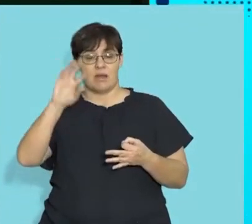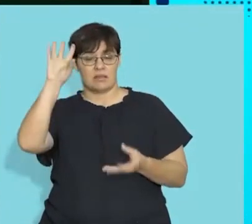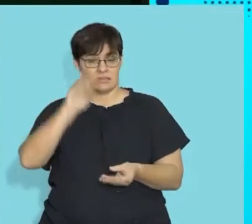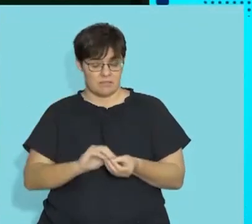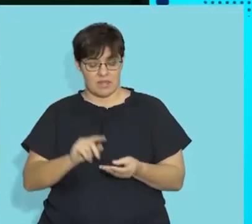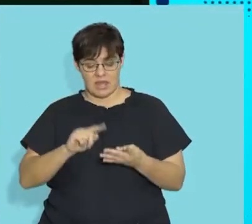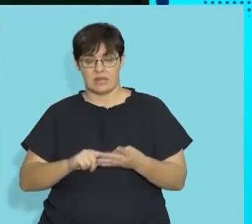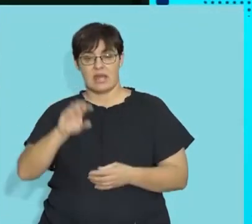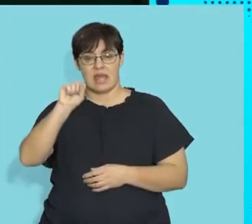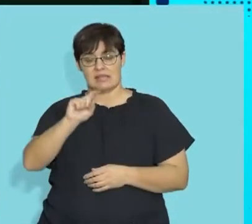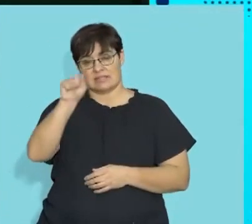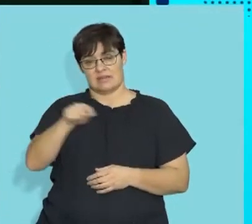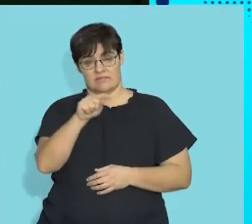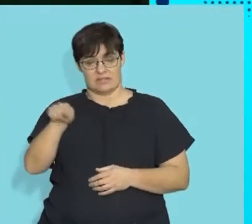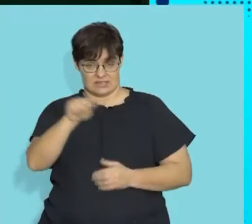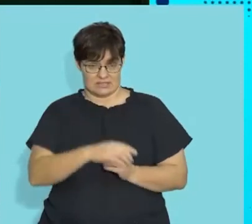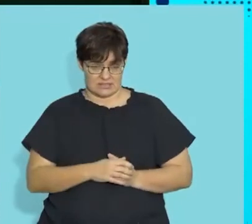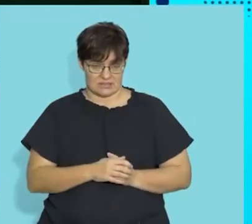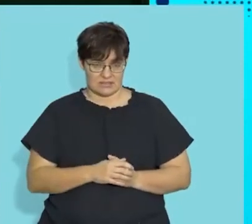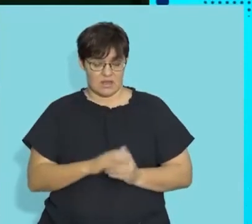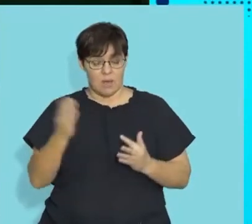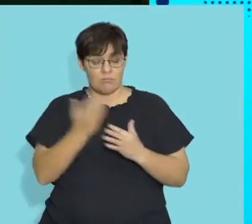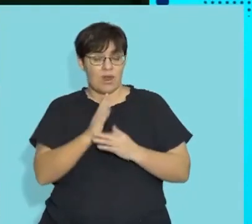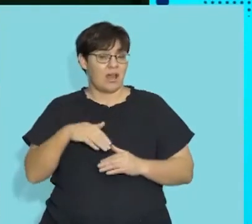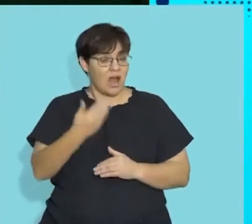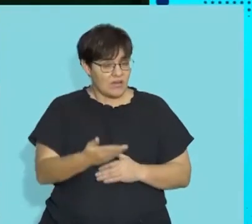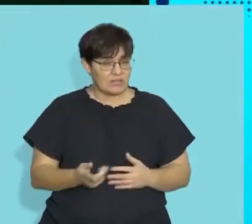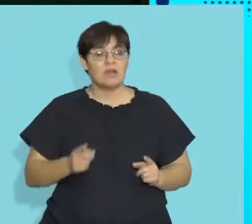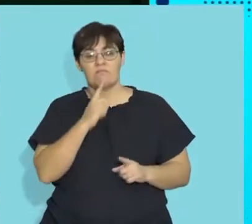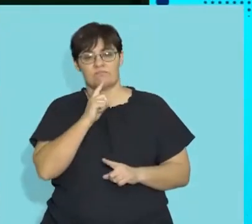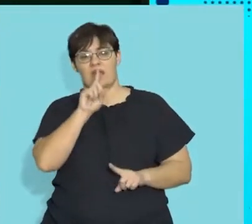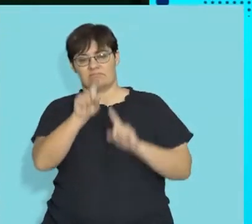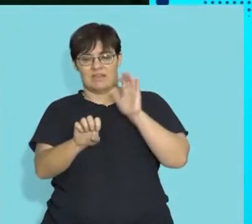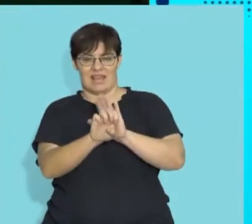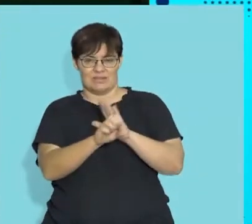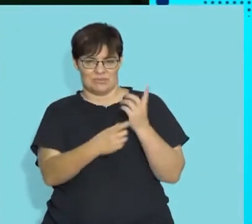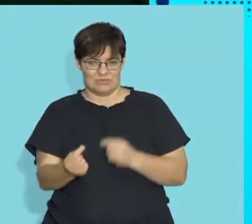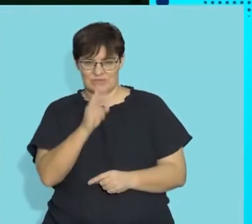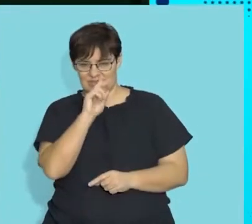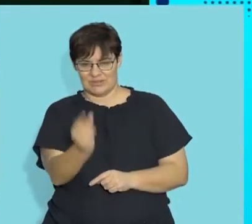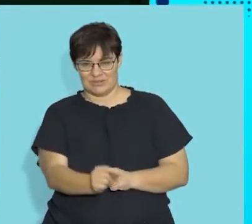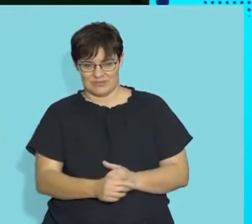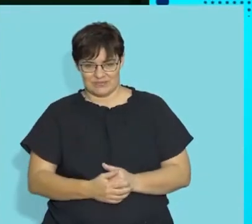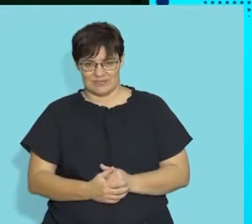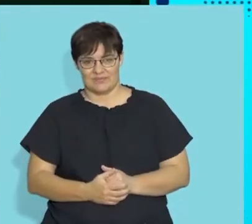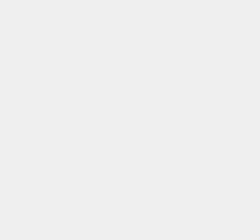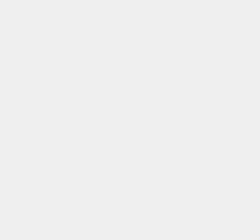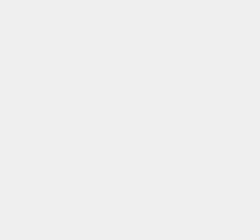sums, and the sum to infinity. After the break, we're going to dive into some examples. See you soon.